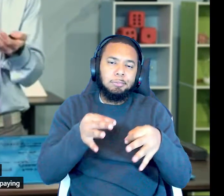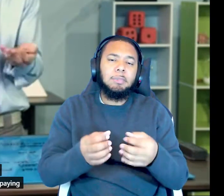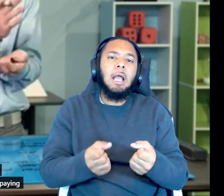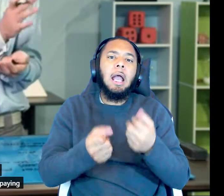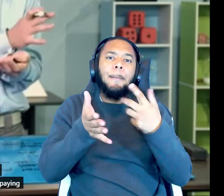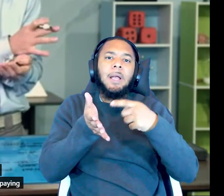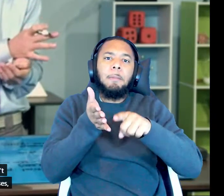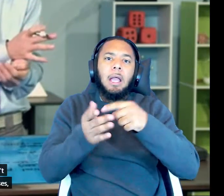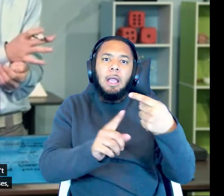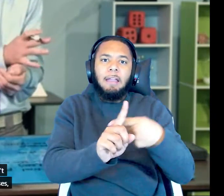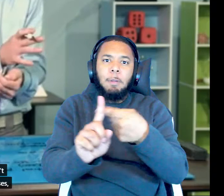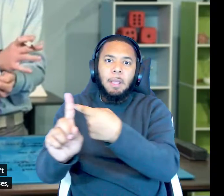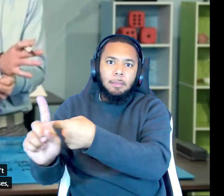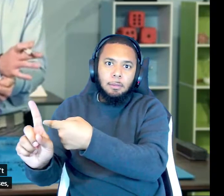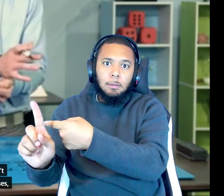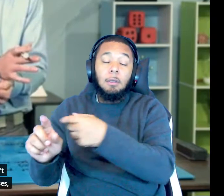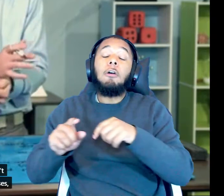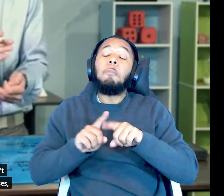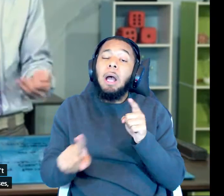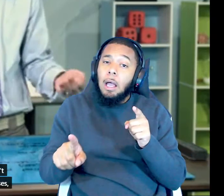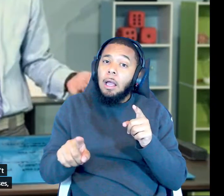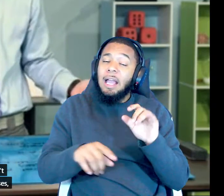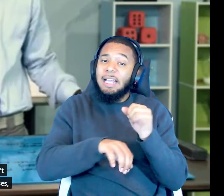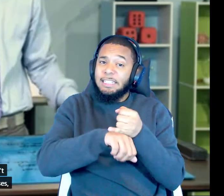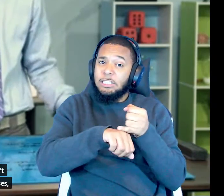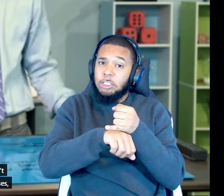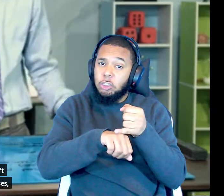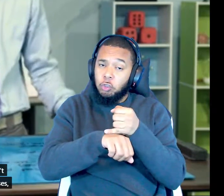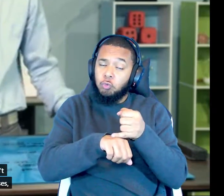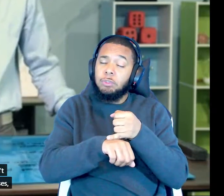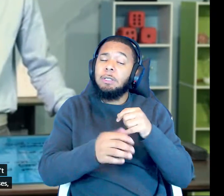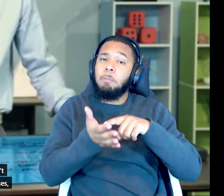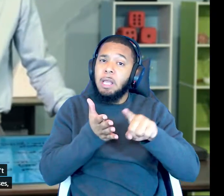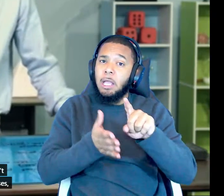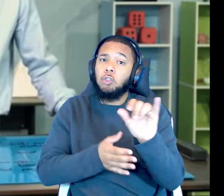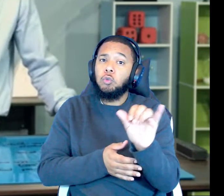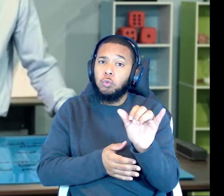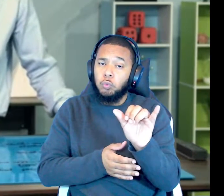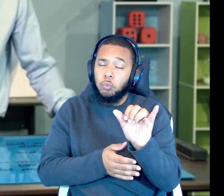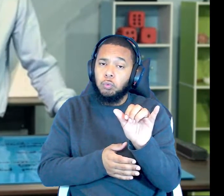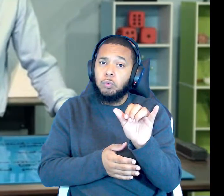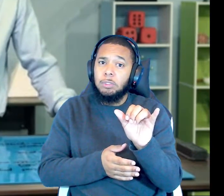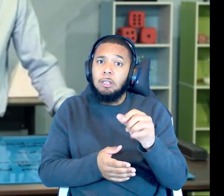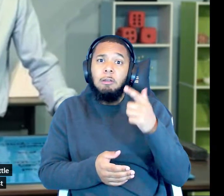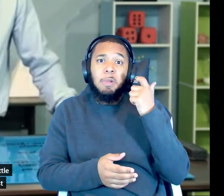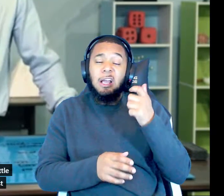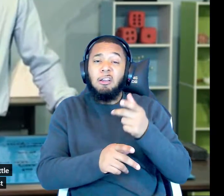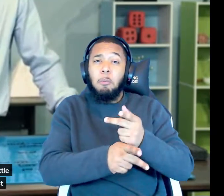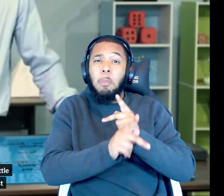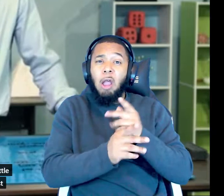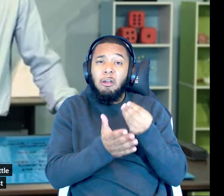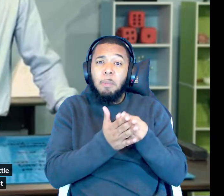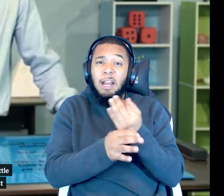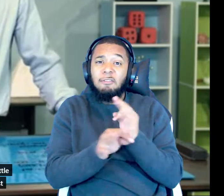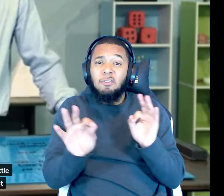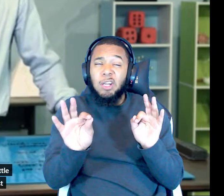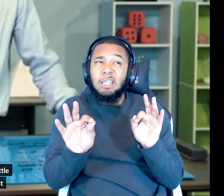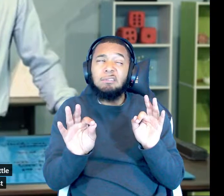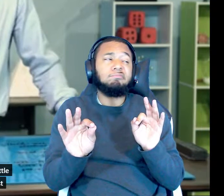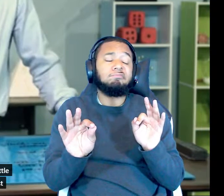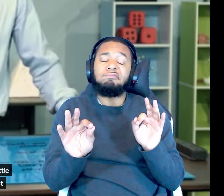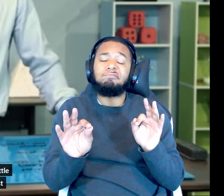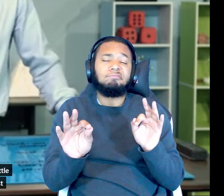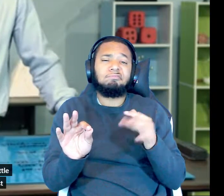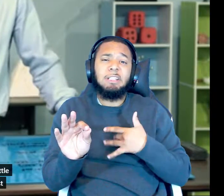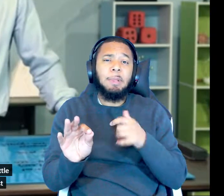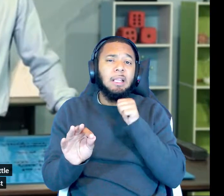month, but you're also going to be paying some interest too, because you can't borrow money for free in most cases. Sometimes there's 0%